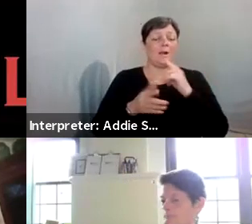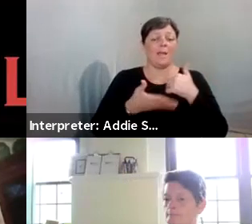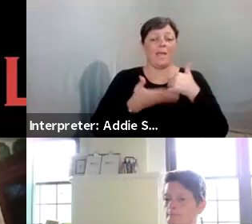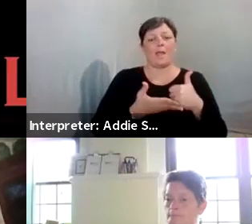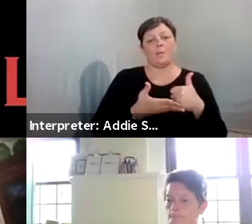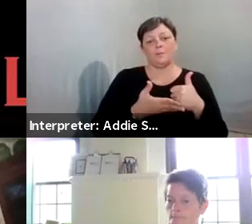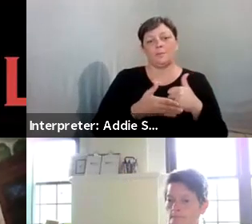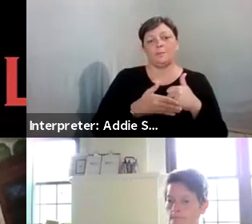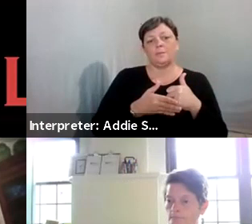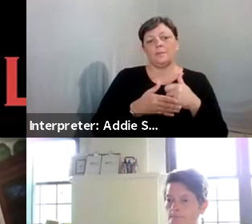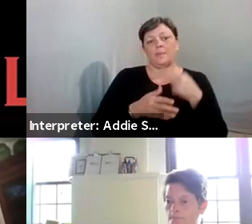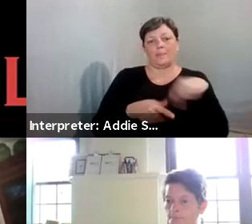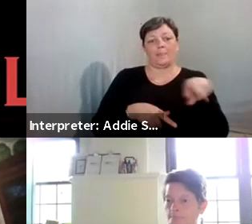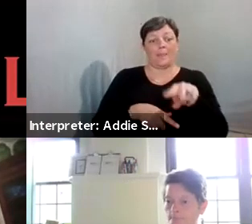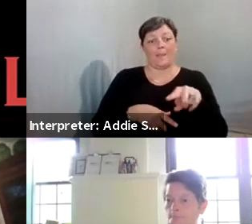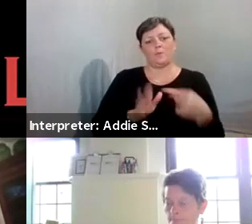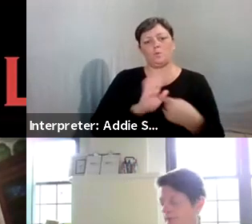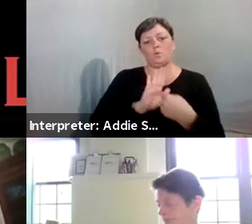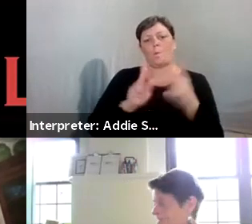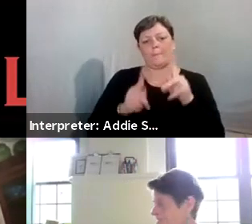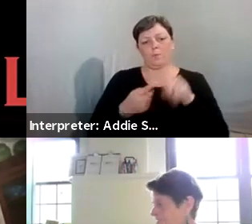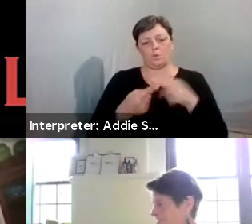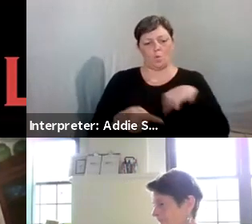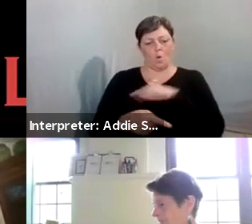people to our independent living centers.